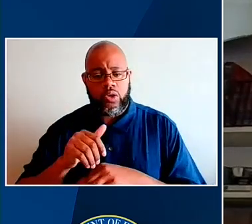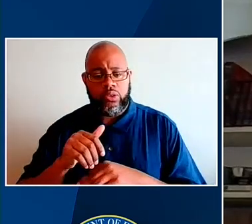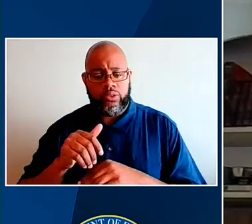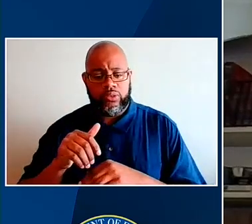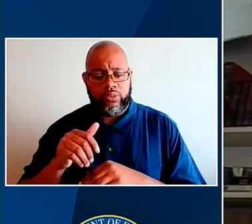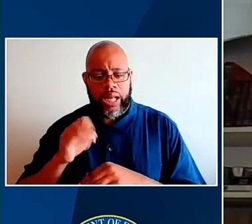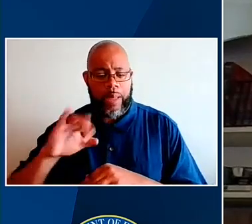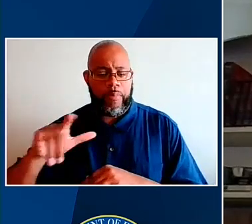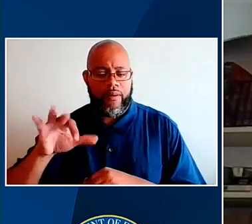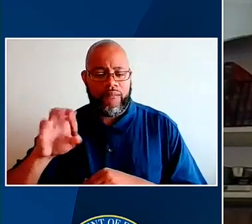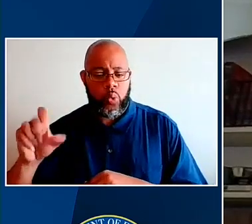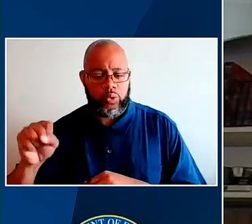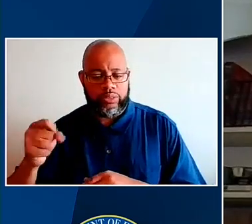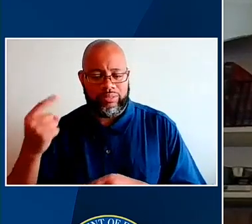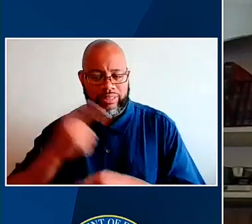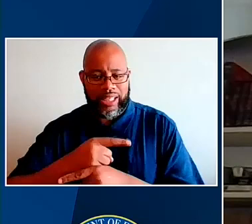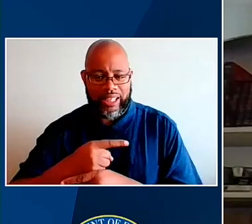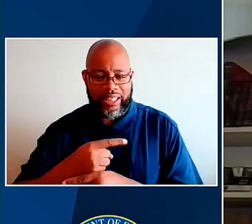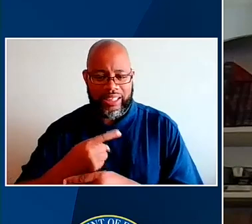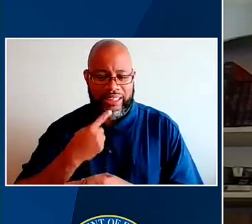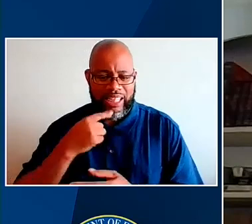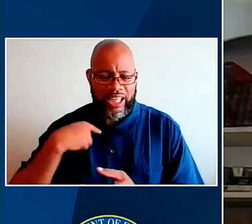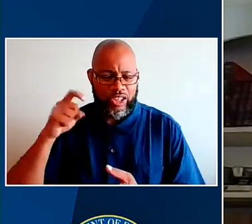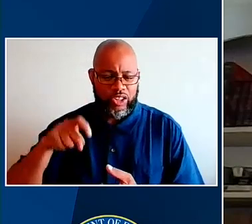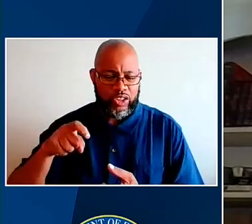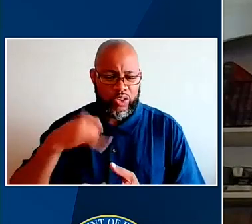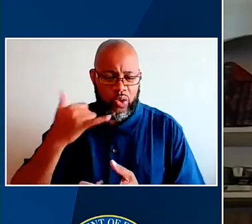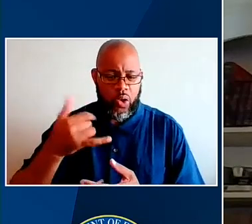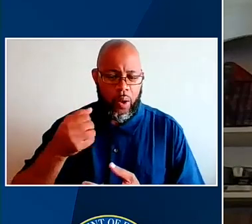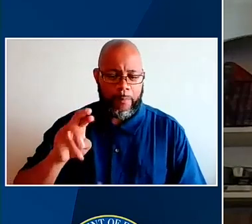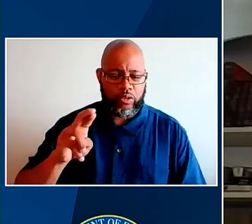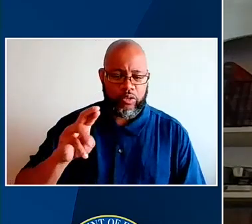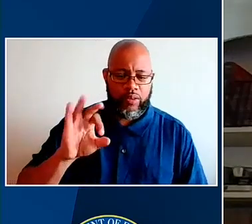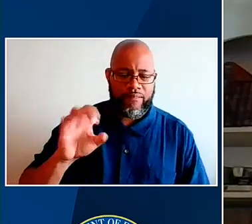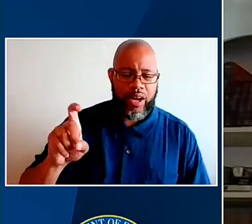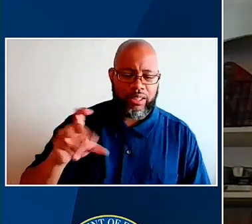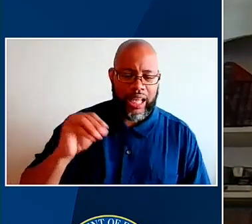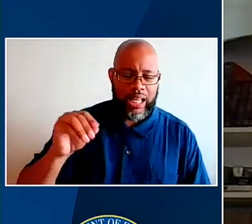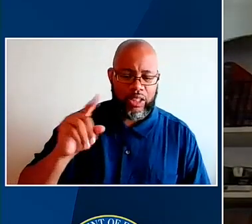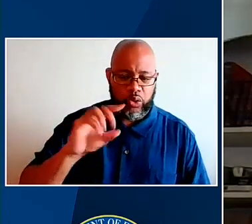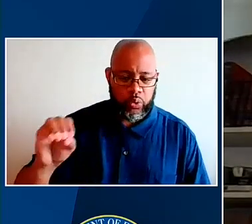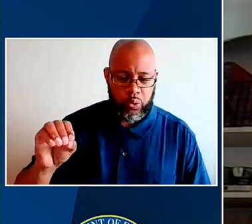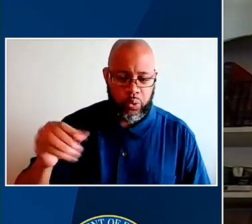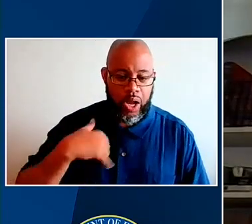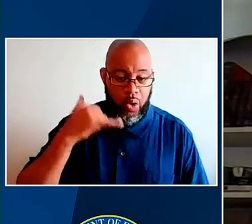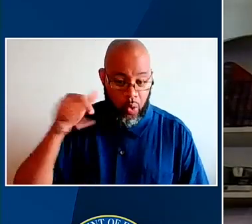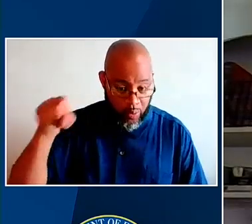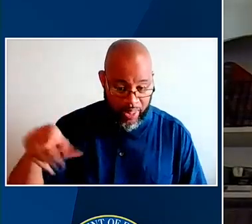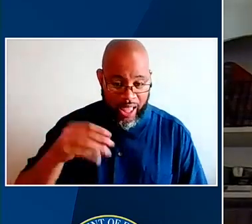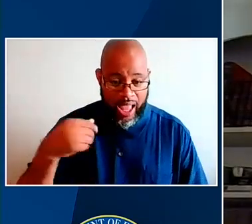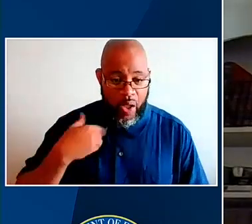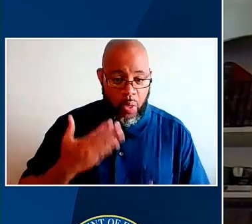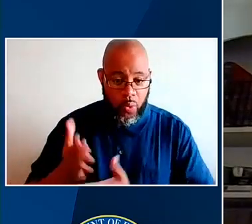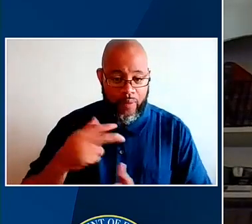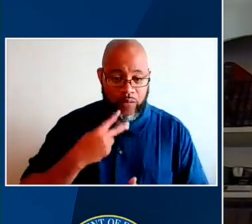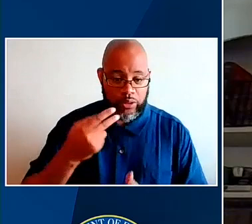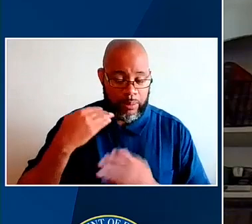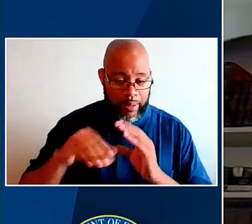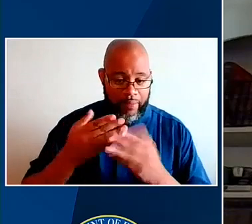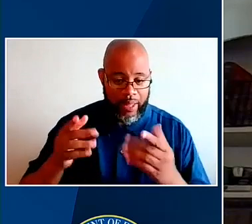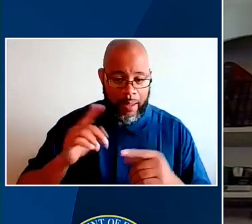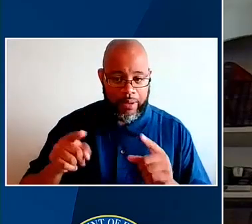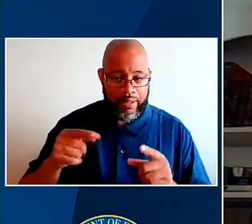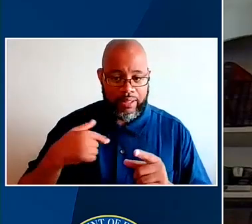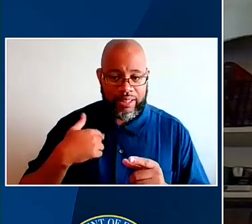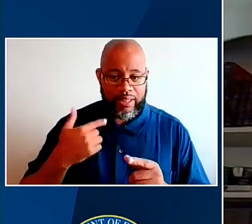that I should call Mr. Fox at the zoo about a financial aid question. And I did call the Philadelphia Zoo, and I went through the voicemail thing looking for, typing